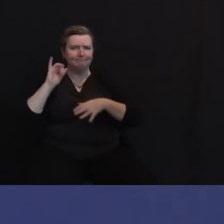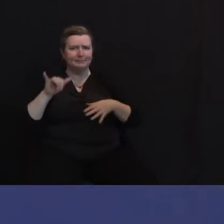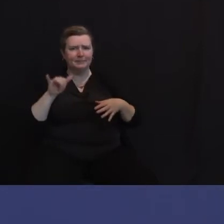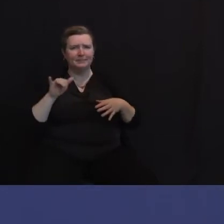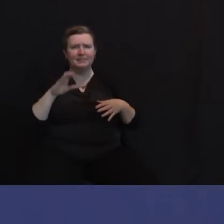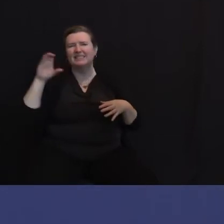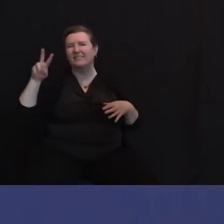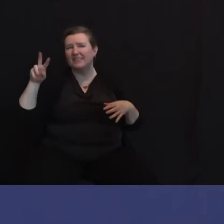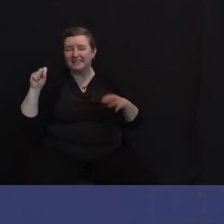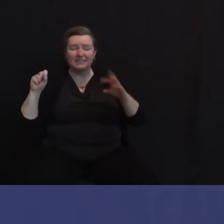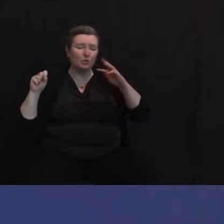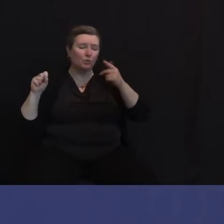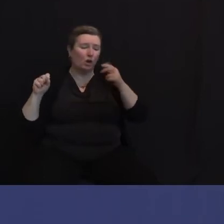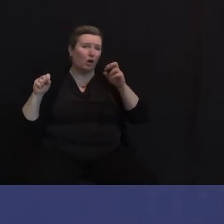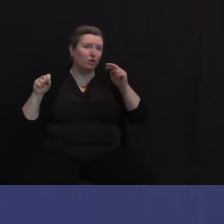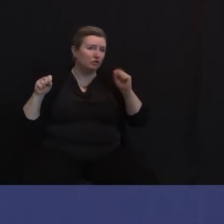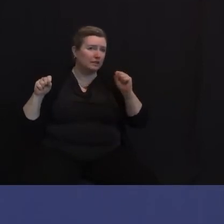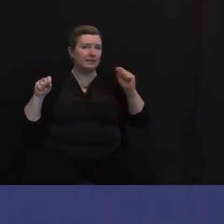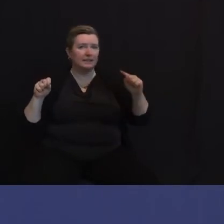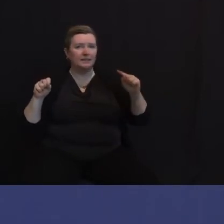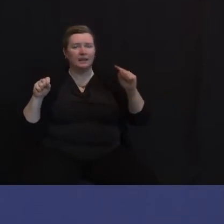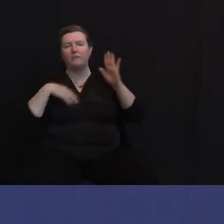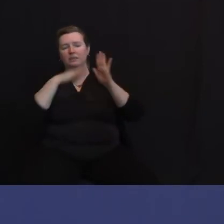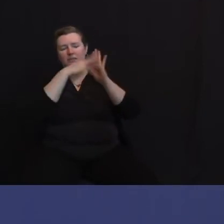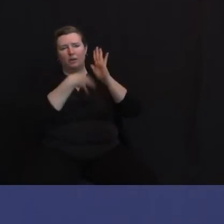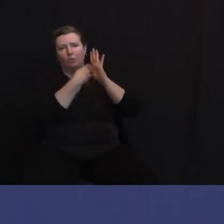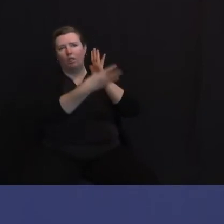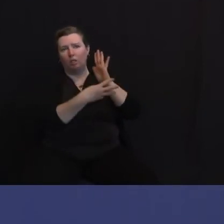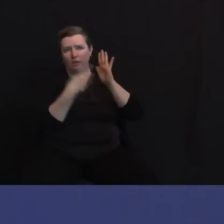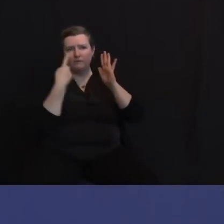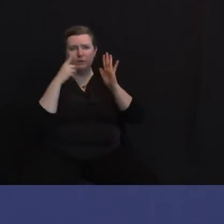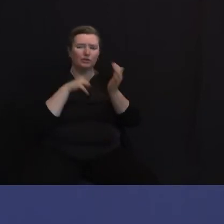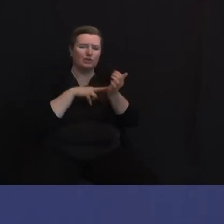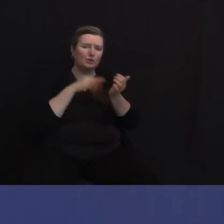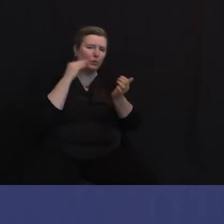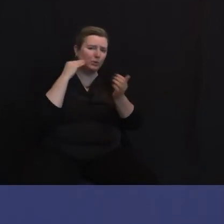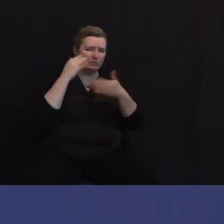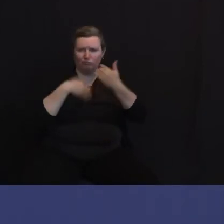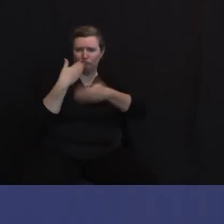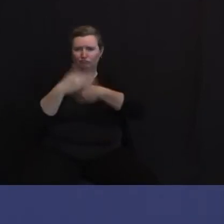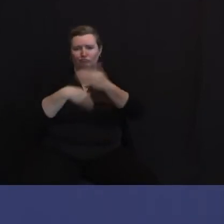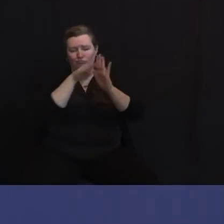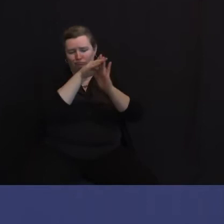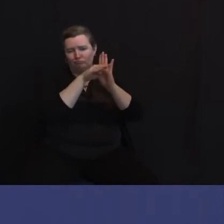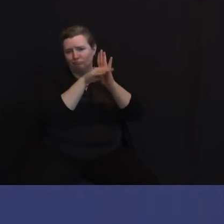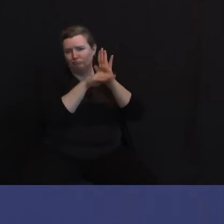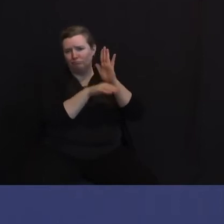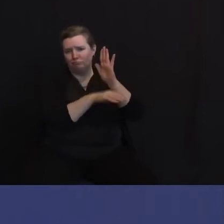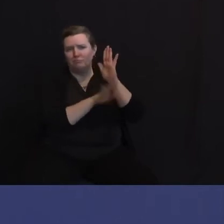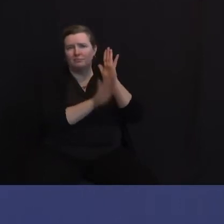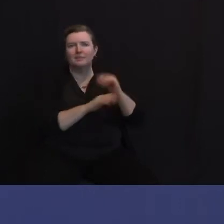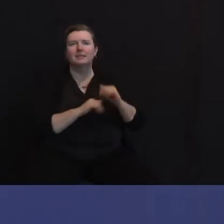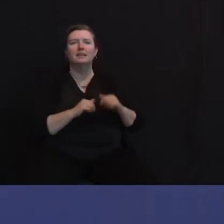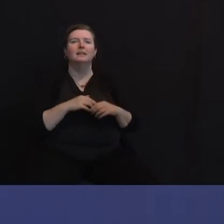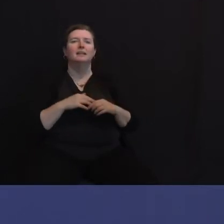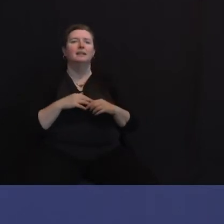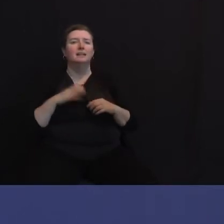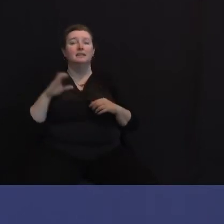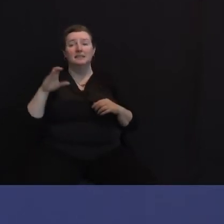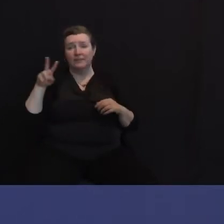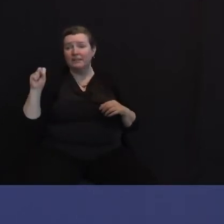Walgreens, and so they're chopping through that schedule. I don't think I'm being uncharitable to say that CVS is